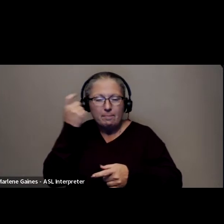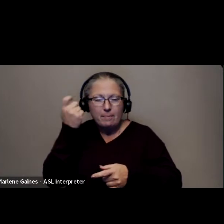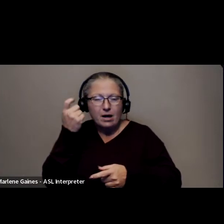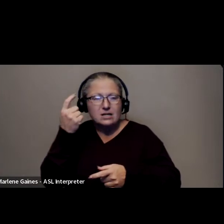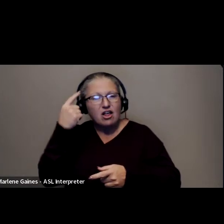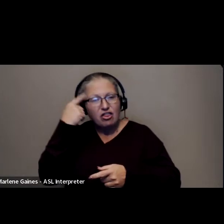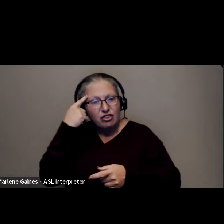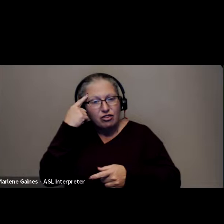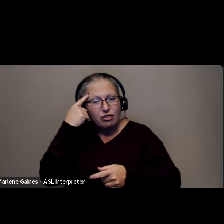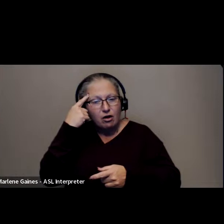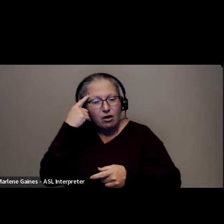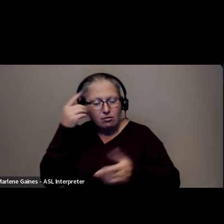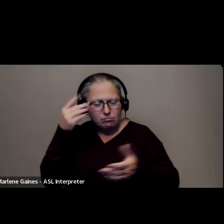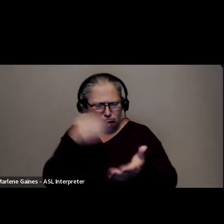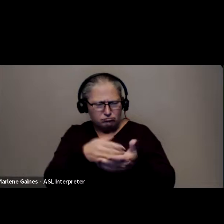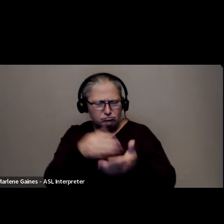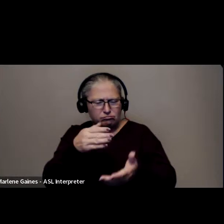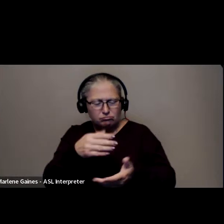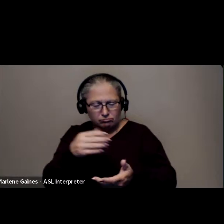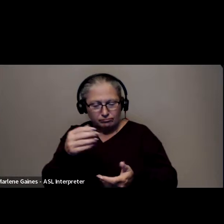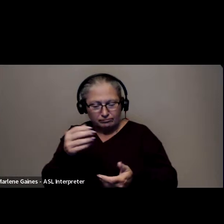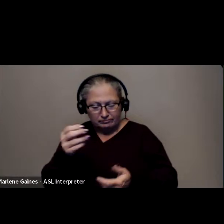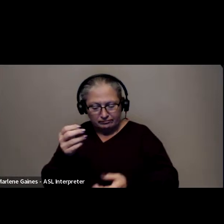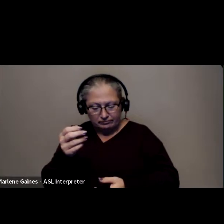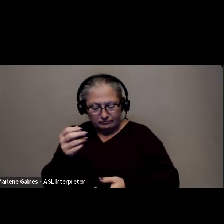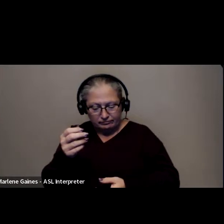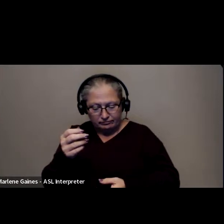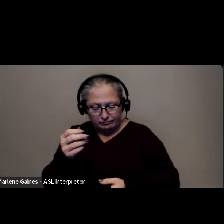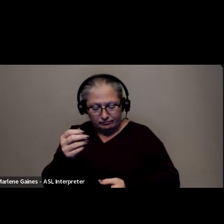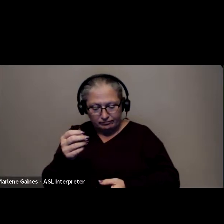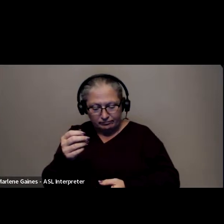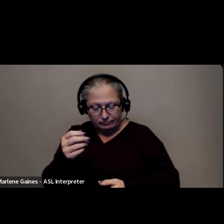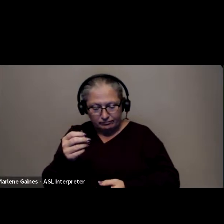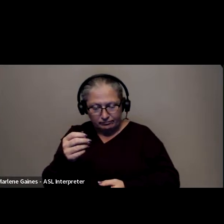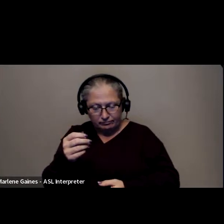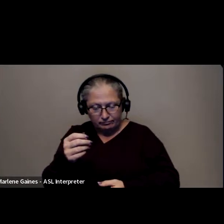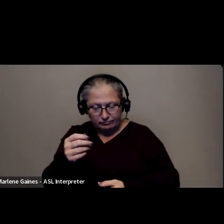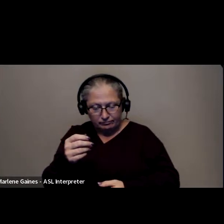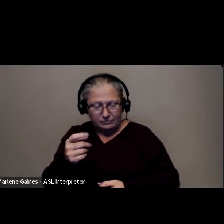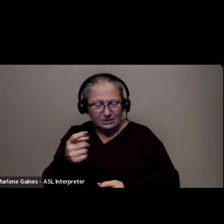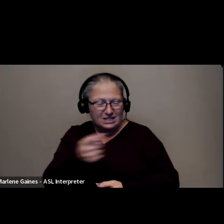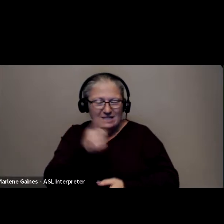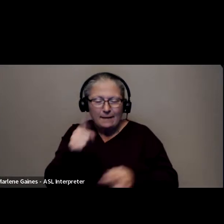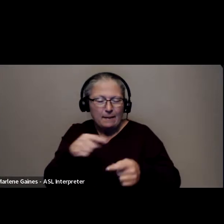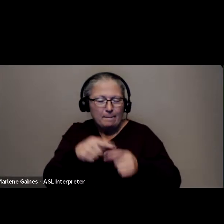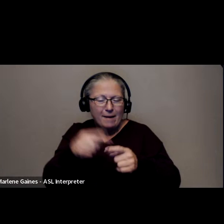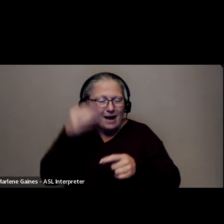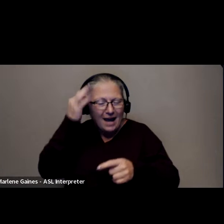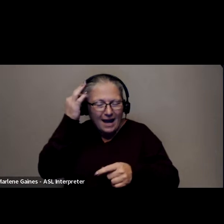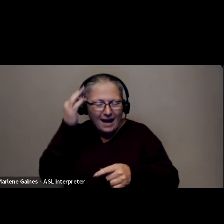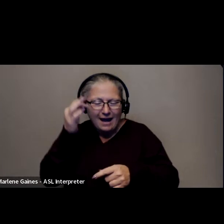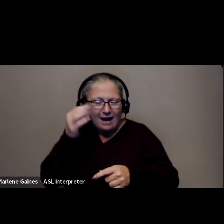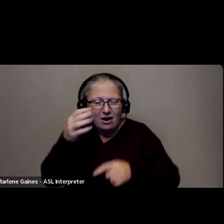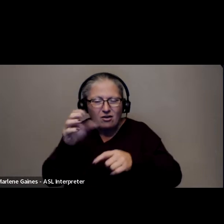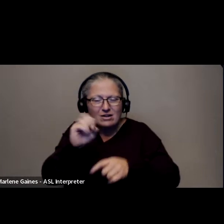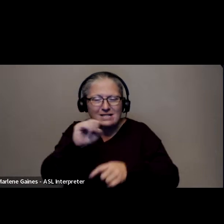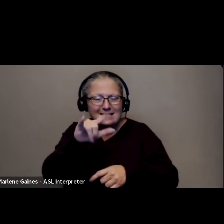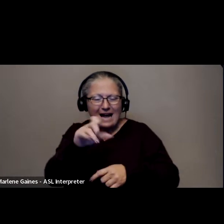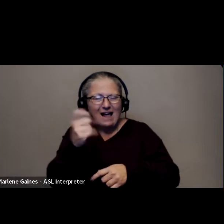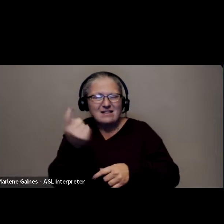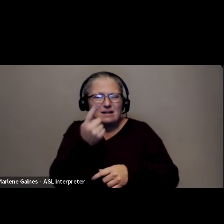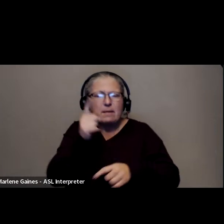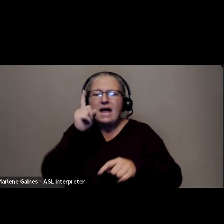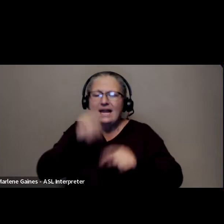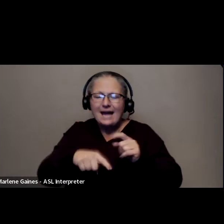I thought it was against, it was something about hairstyles and things there cannot be